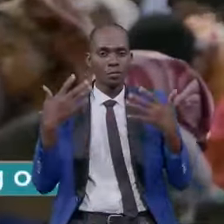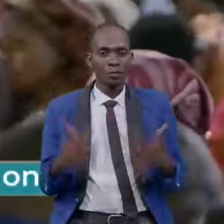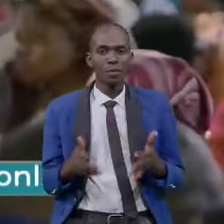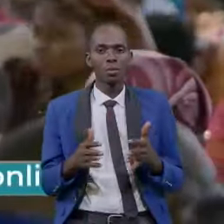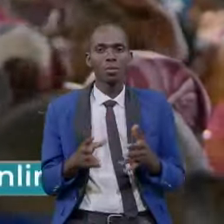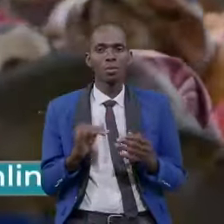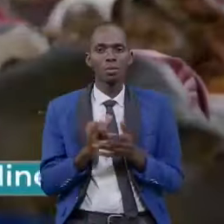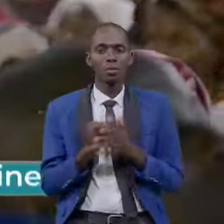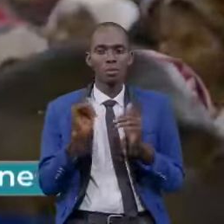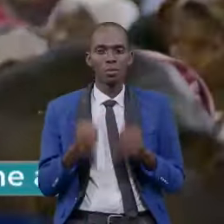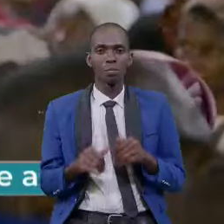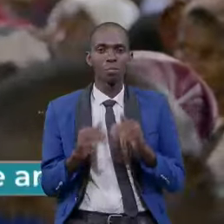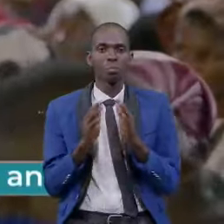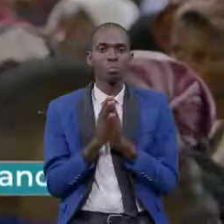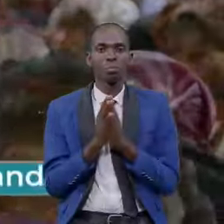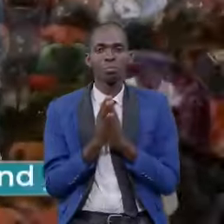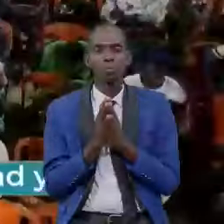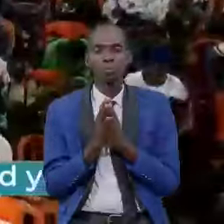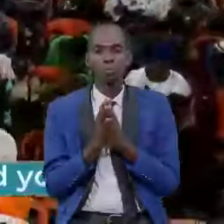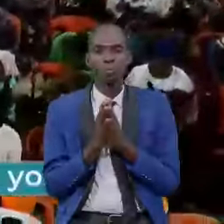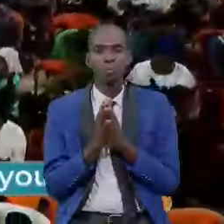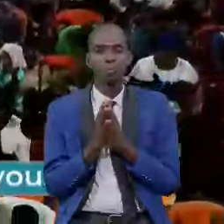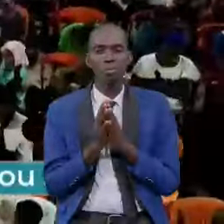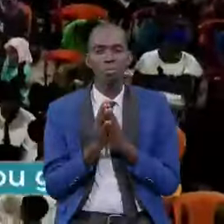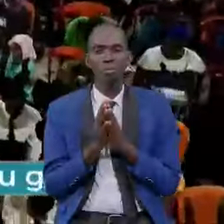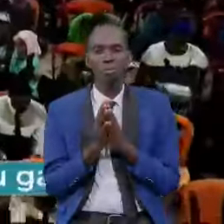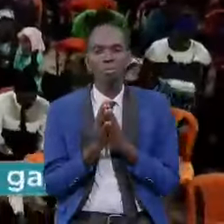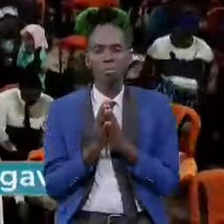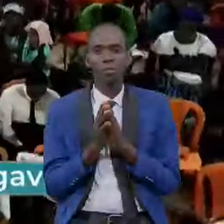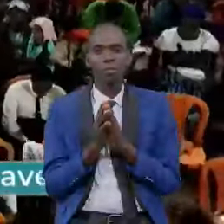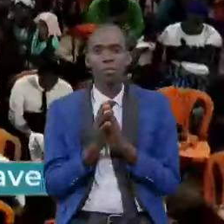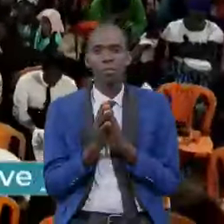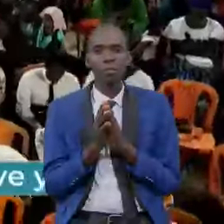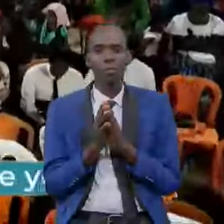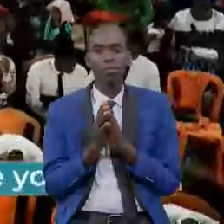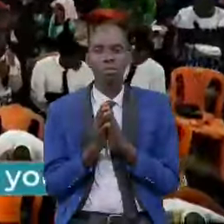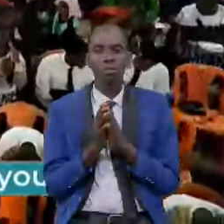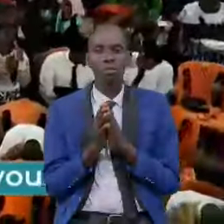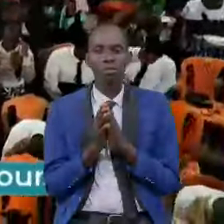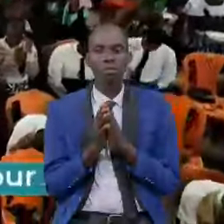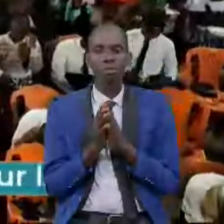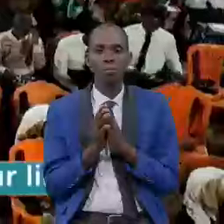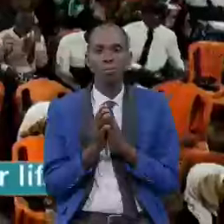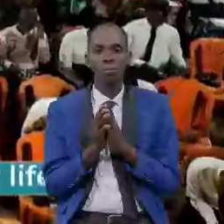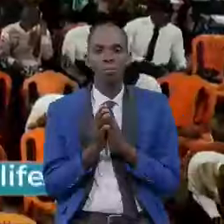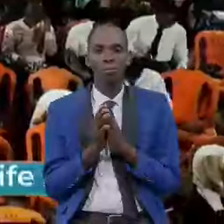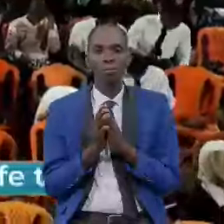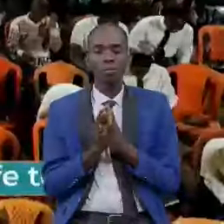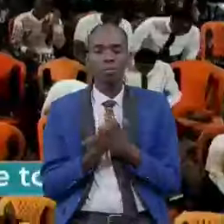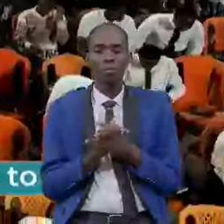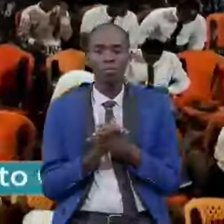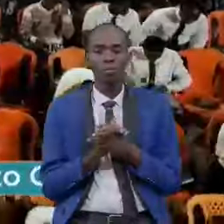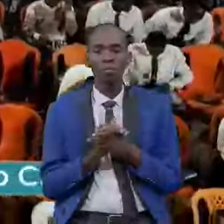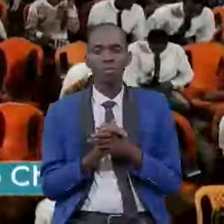indicate. Thank you. I've seen it at the back. Then at the far back, if you are true,